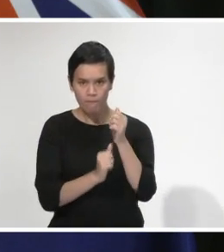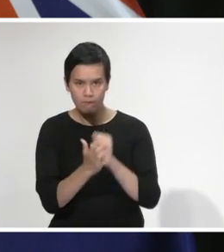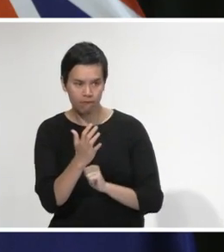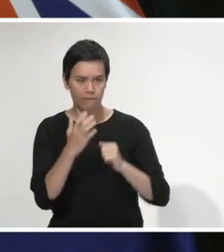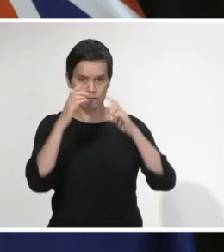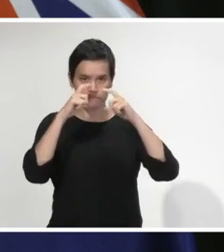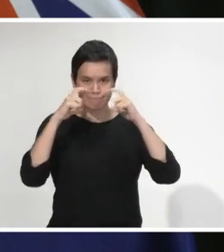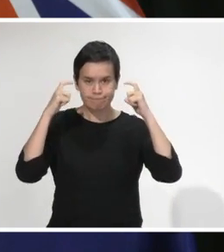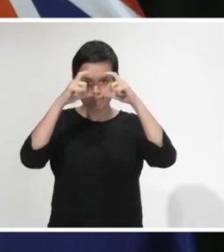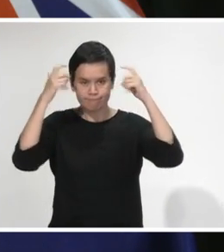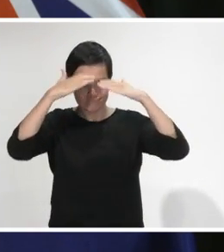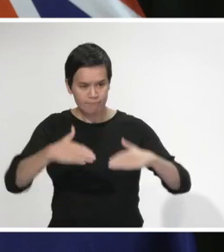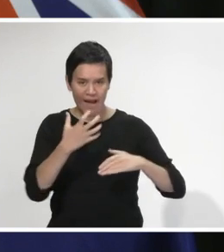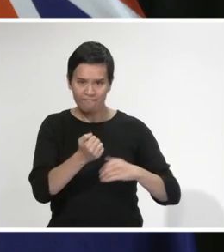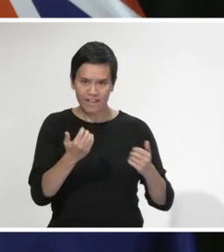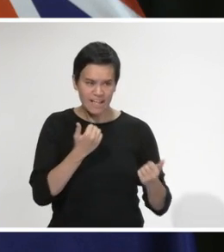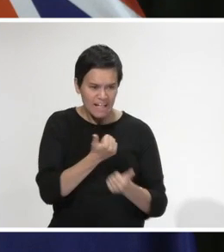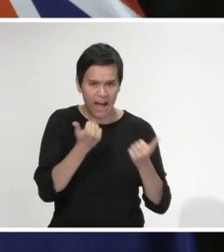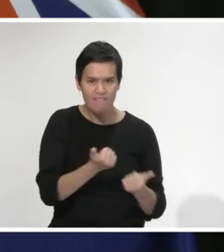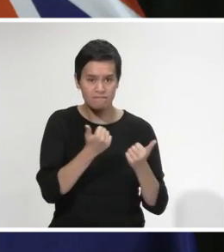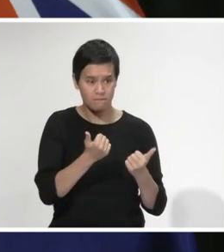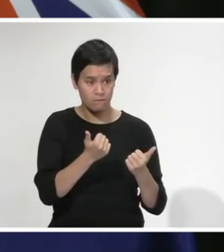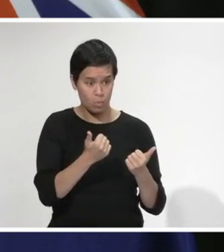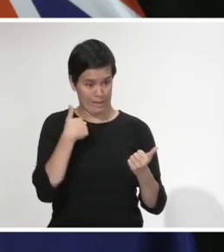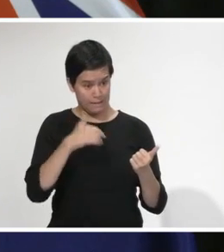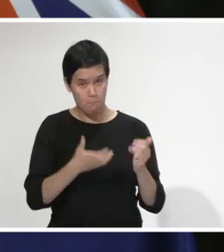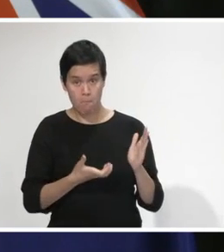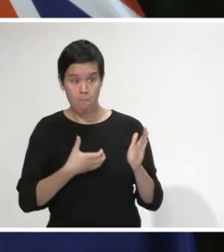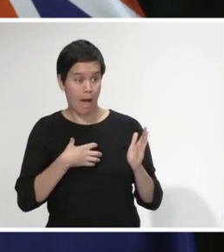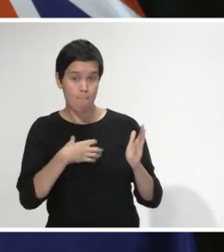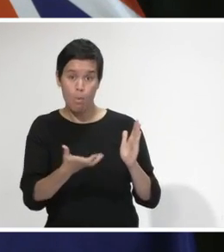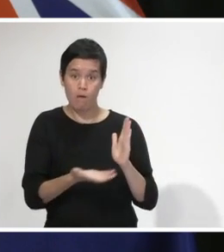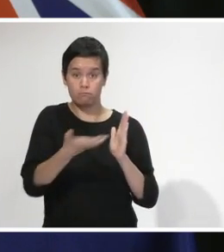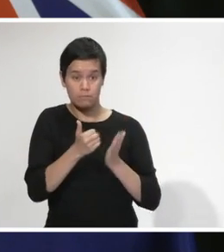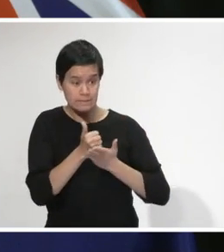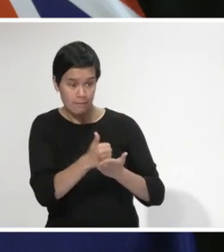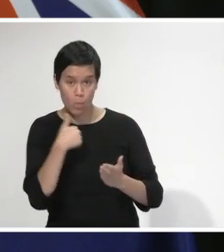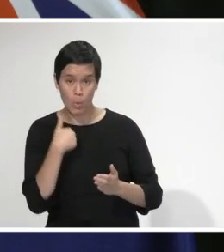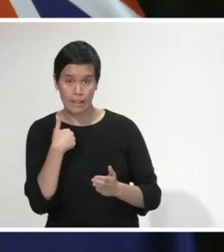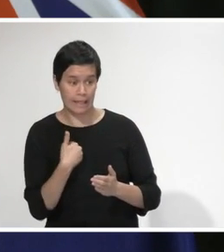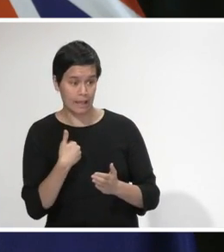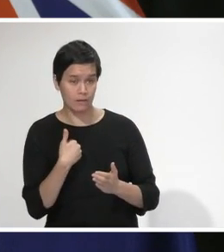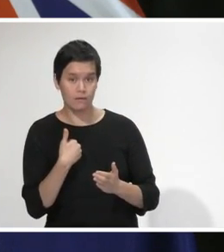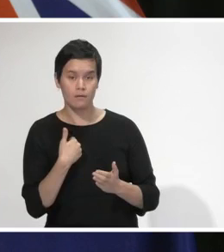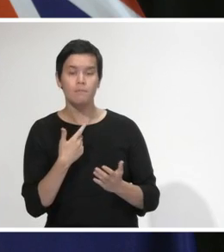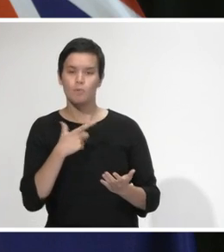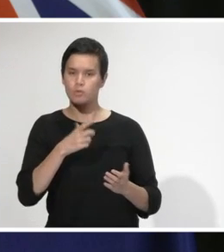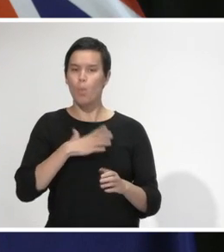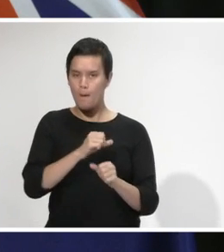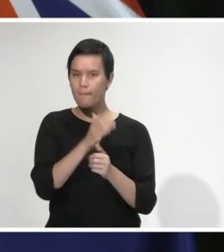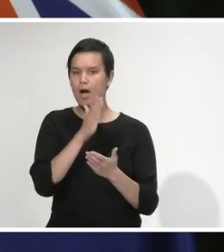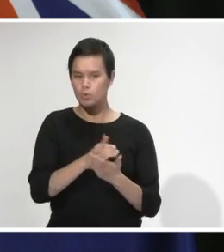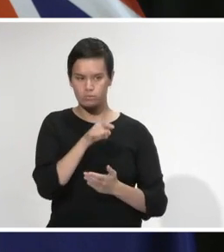to identify what other support those facilities may need to help ensure we keep that high level of care and